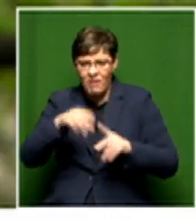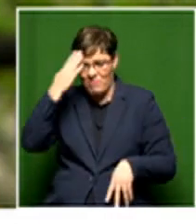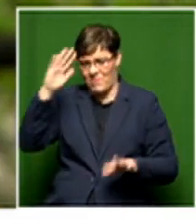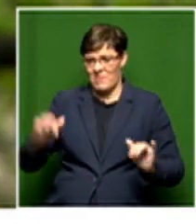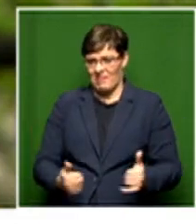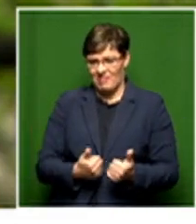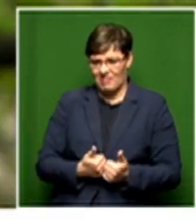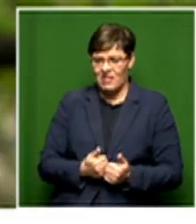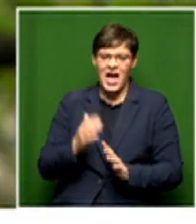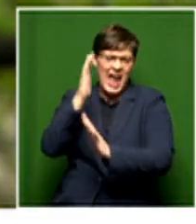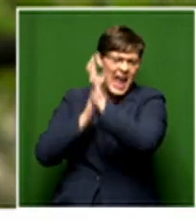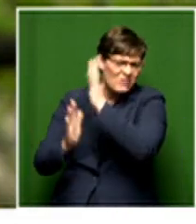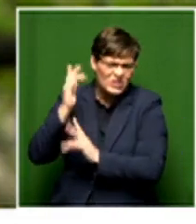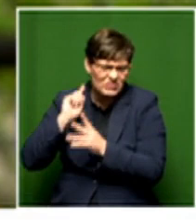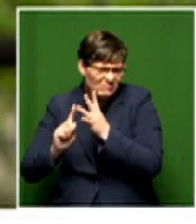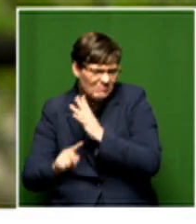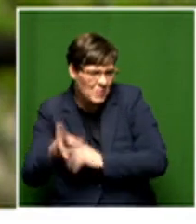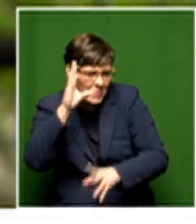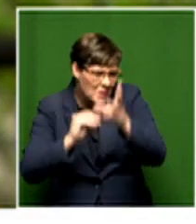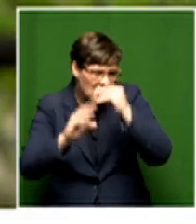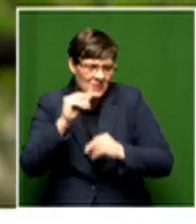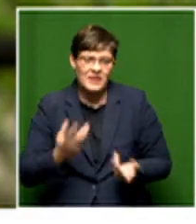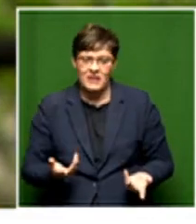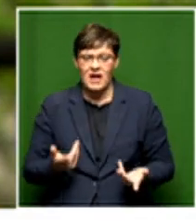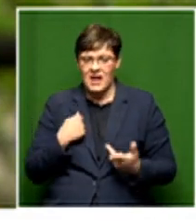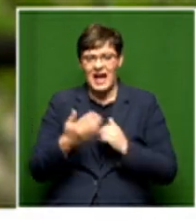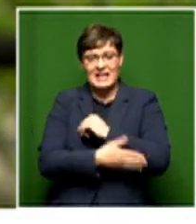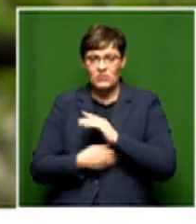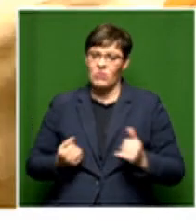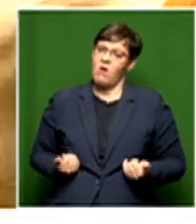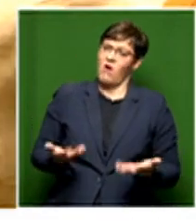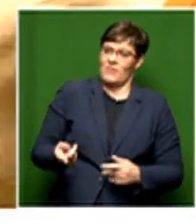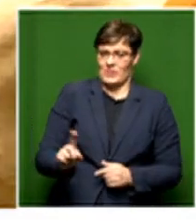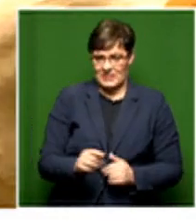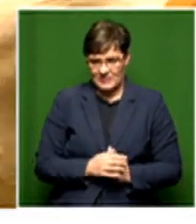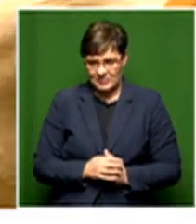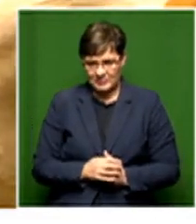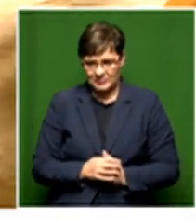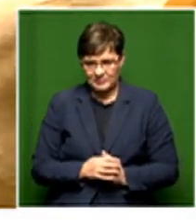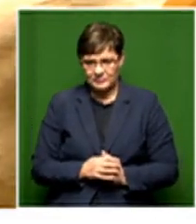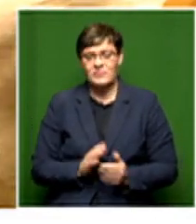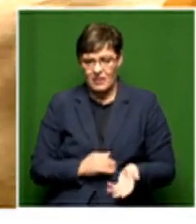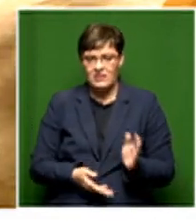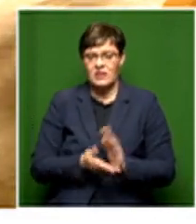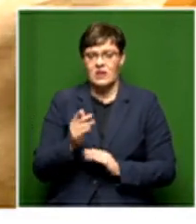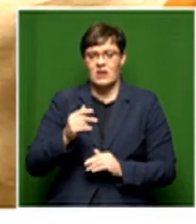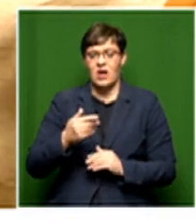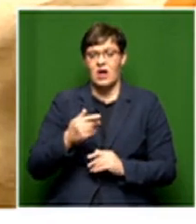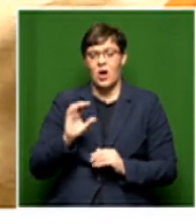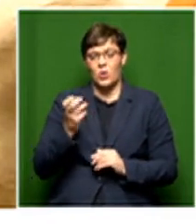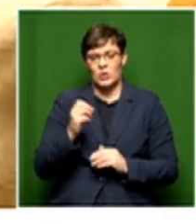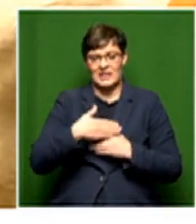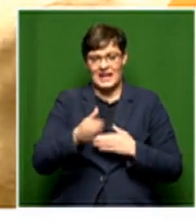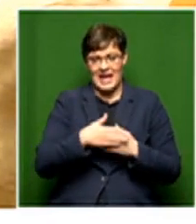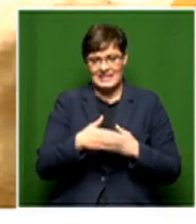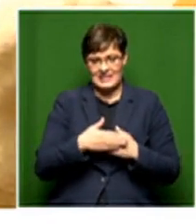parks, the different heritage sites, and what our country really has to offer. We then traveled to the Golden Gate Highlands National